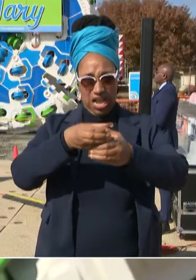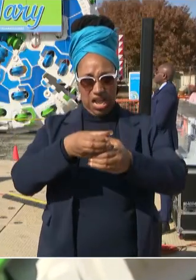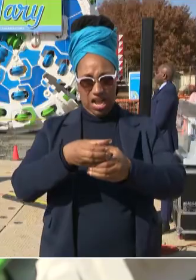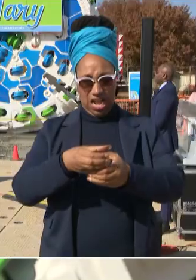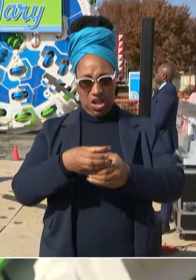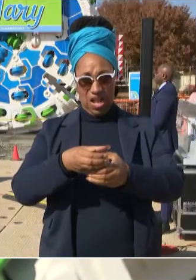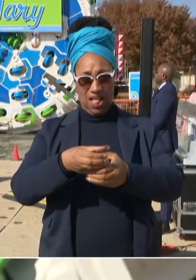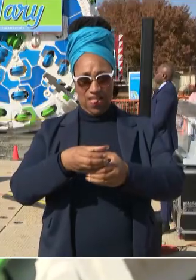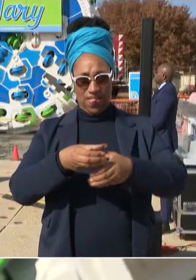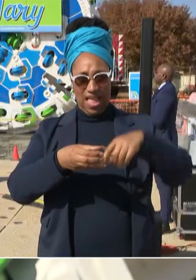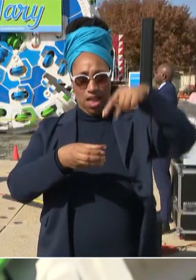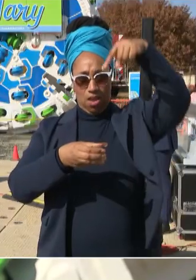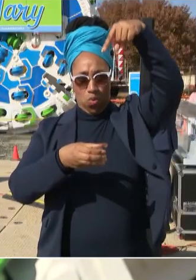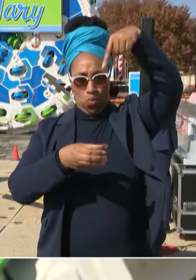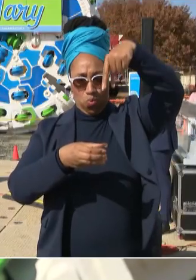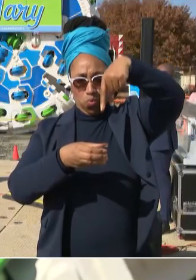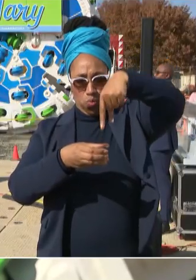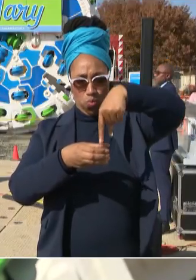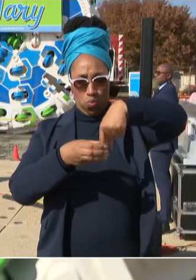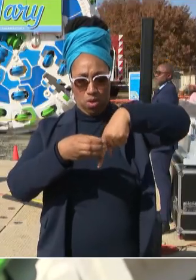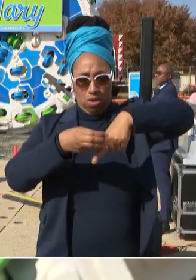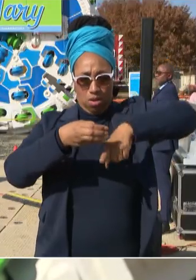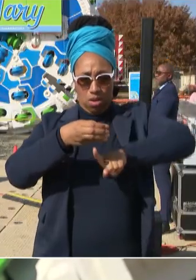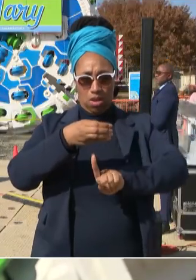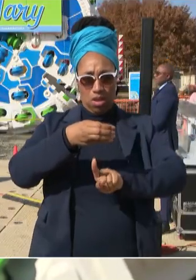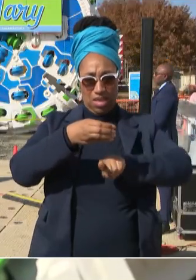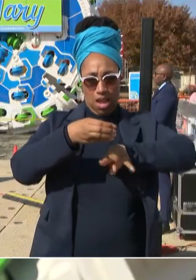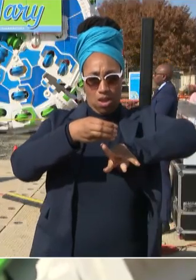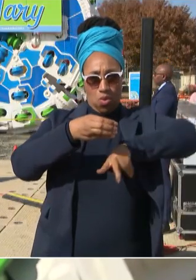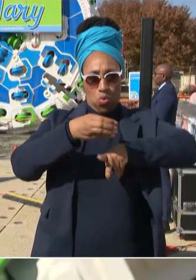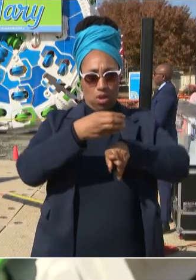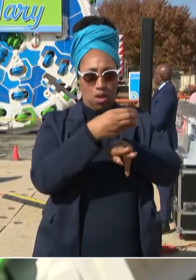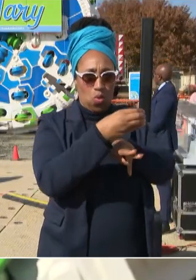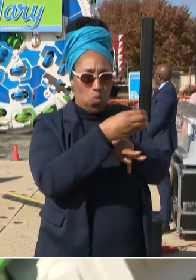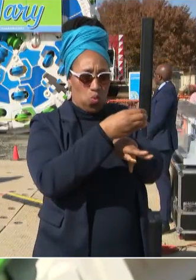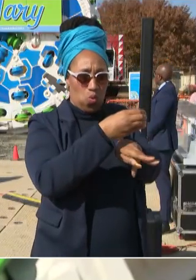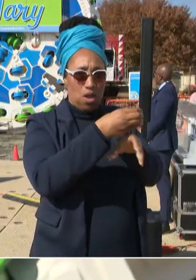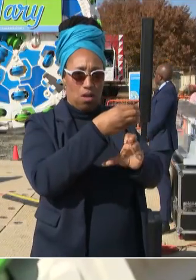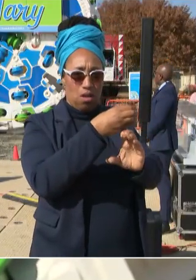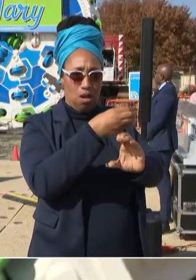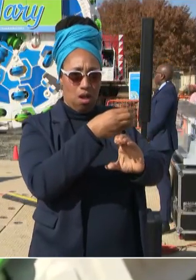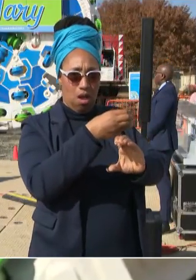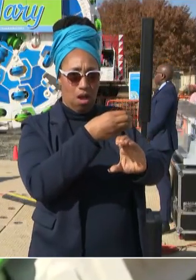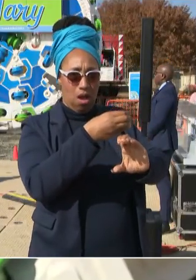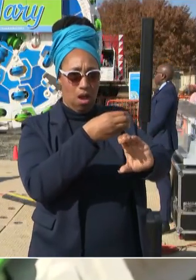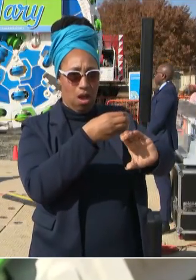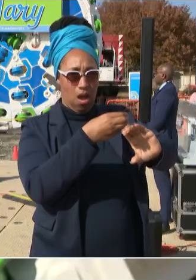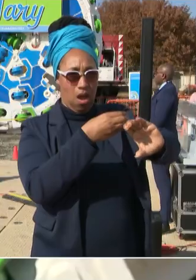this. So Mary, the machine that we are celebrating today,